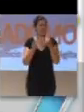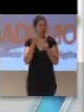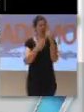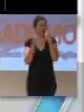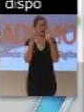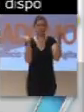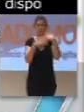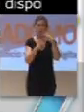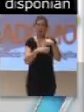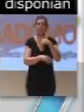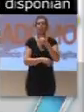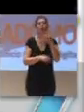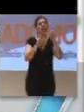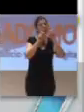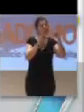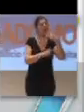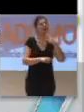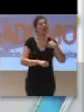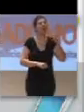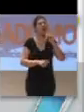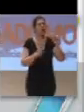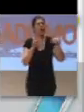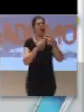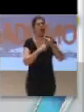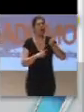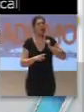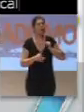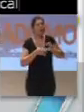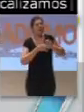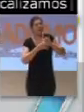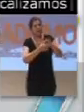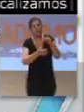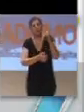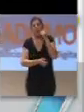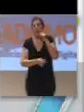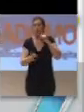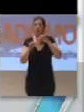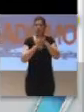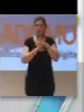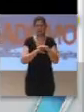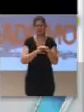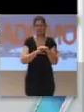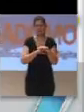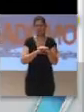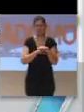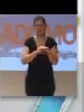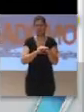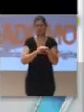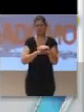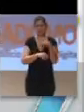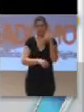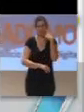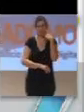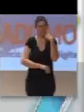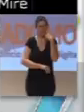they did not always have a GPS signal, or they said, well, we depend on the mobile